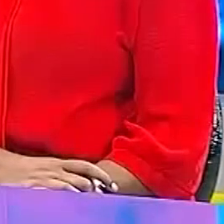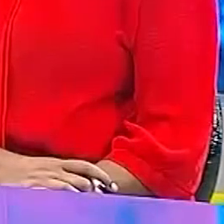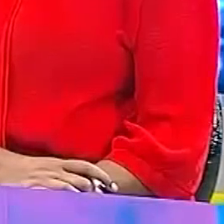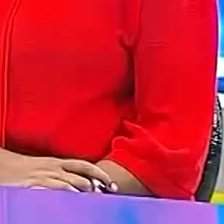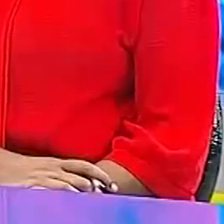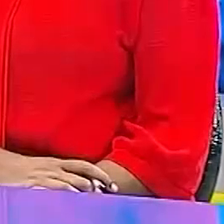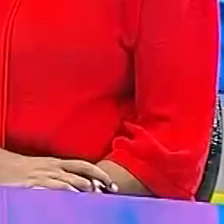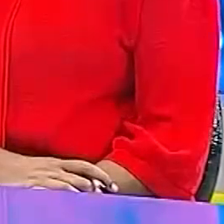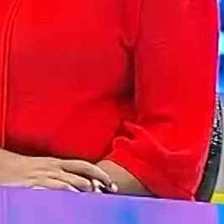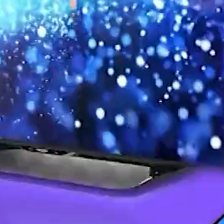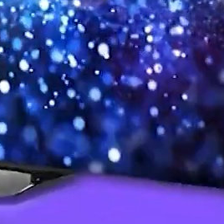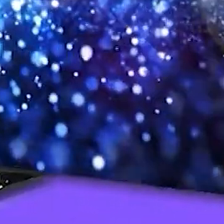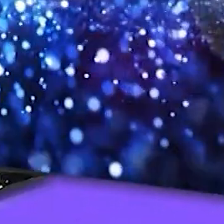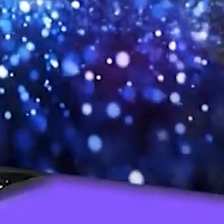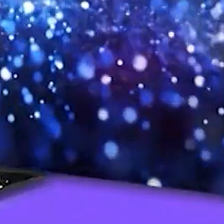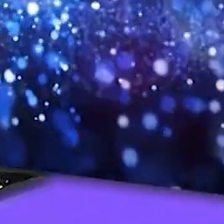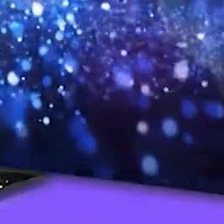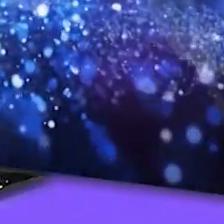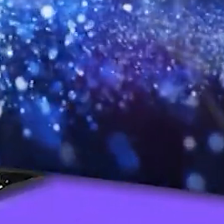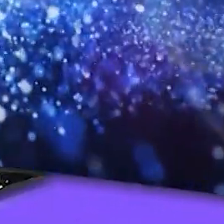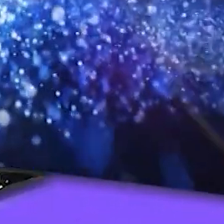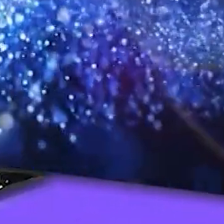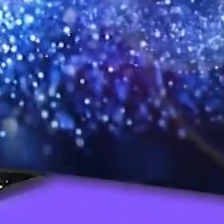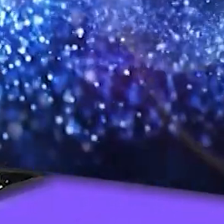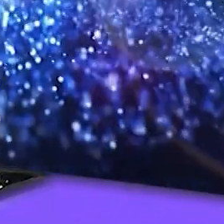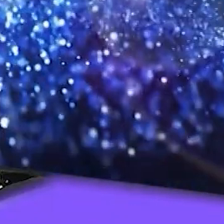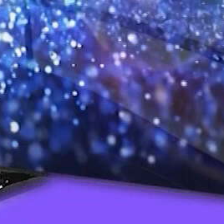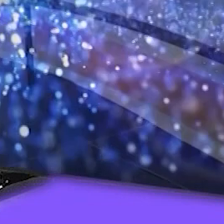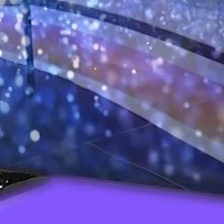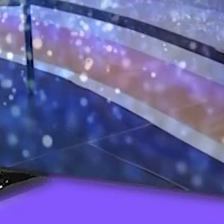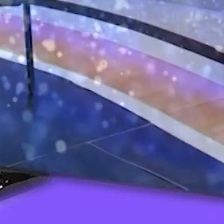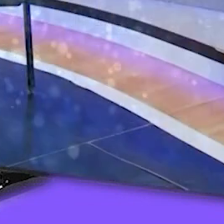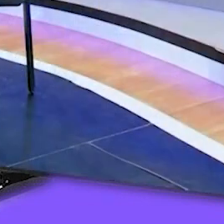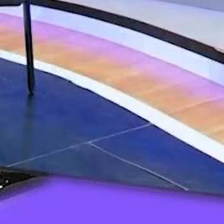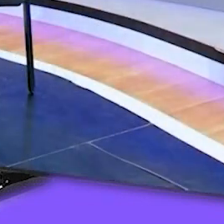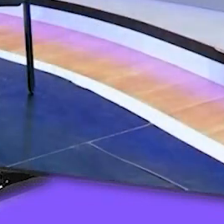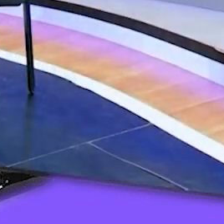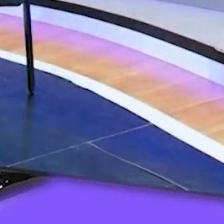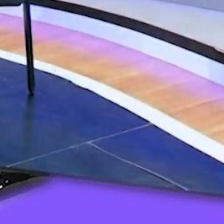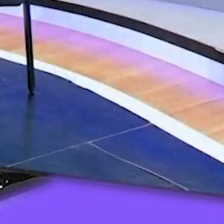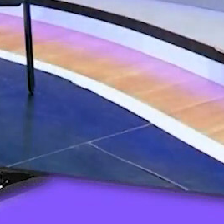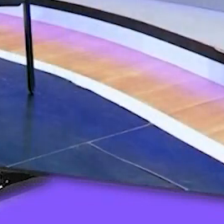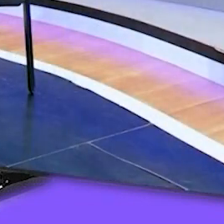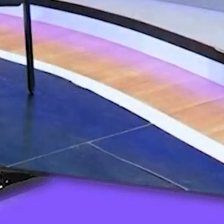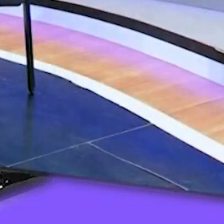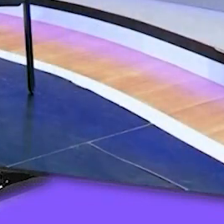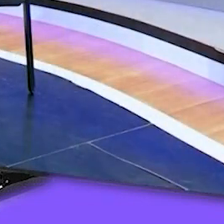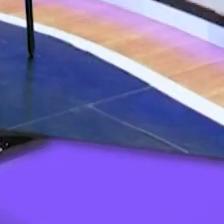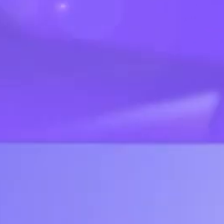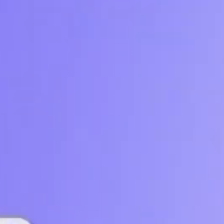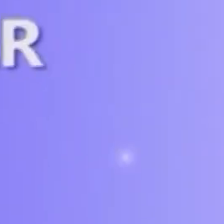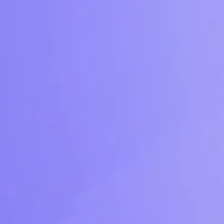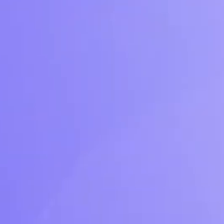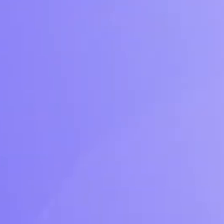life. Watch How I Met It on Zanis TV every Thursday at 18:30 hours on the